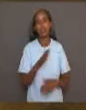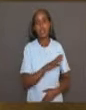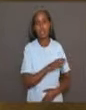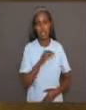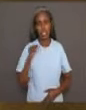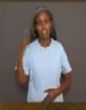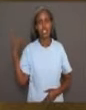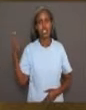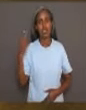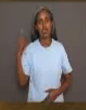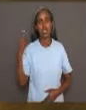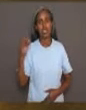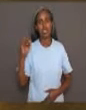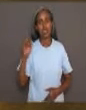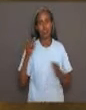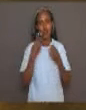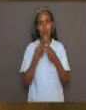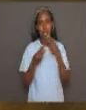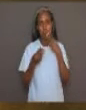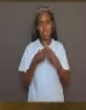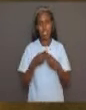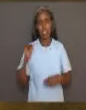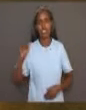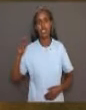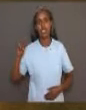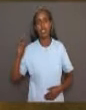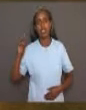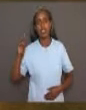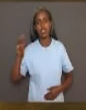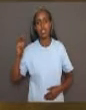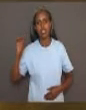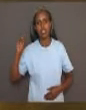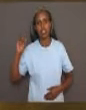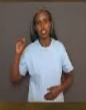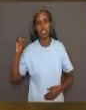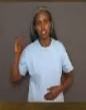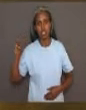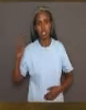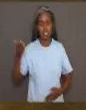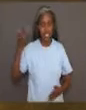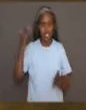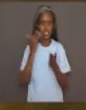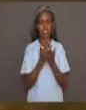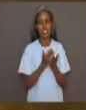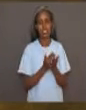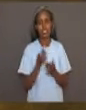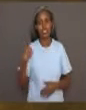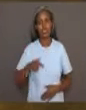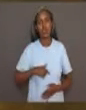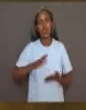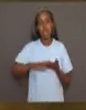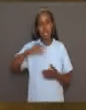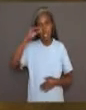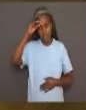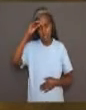and application of mathematical induction. In the last lesson, we